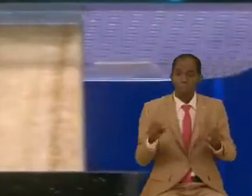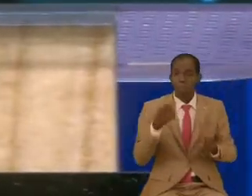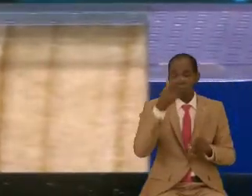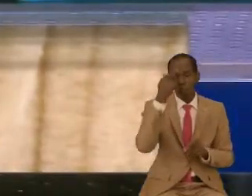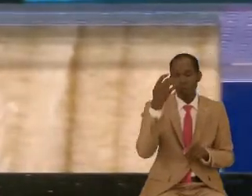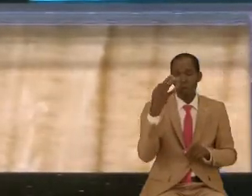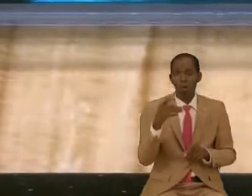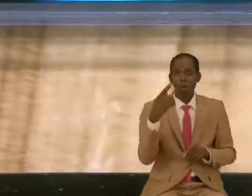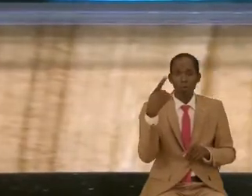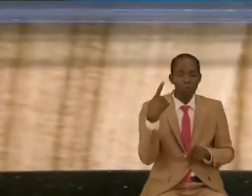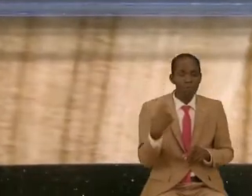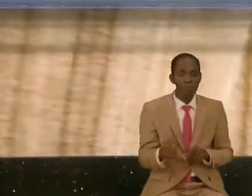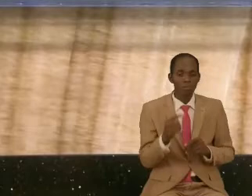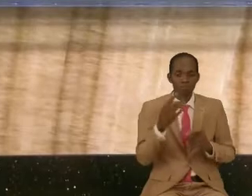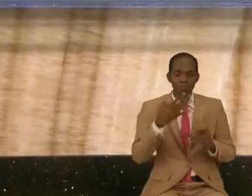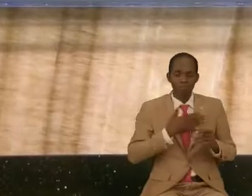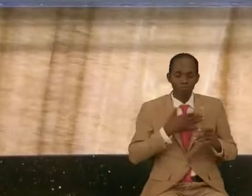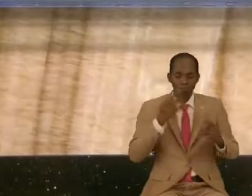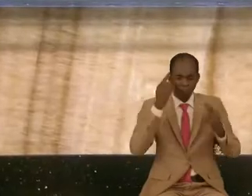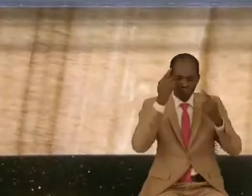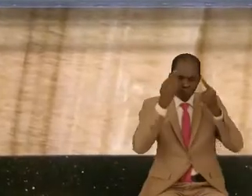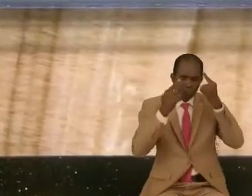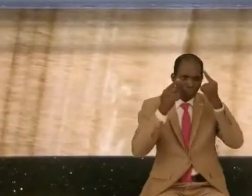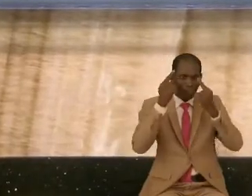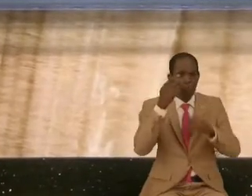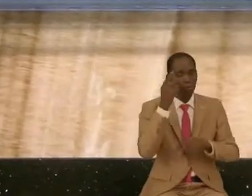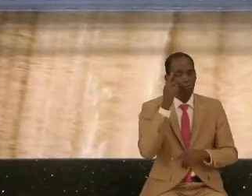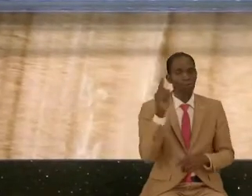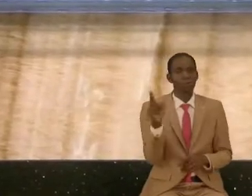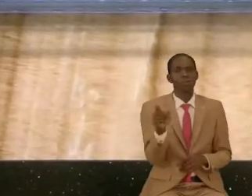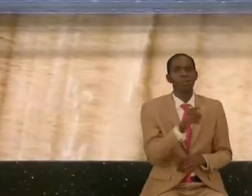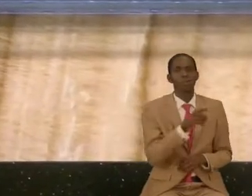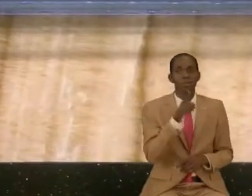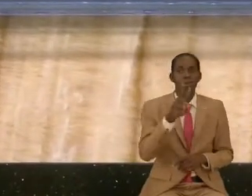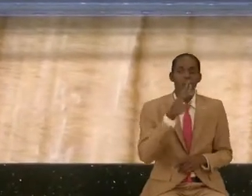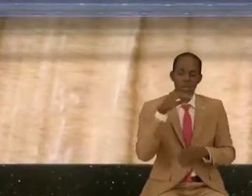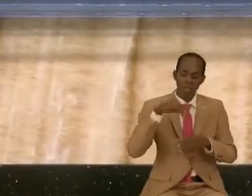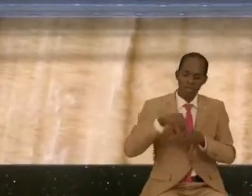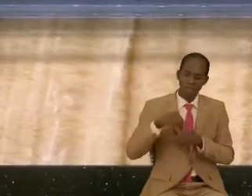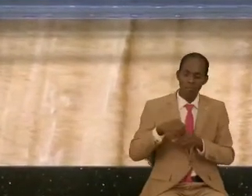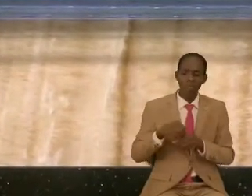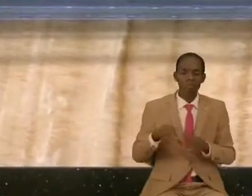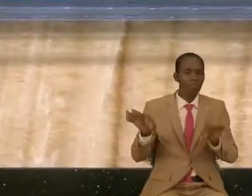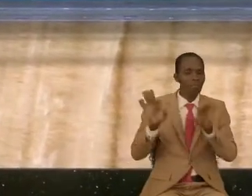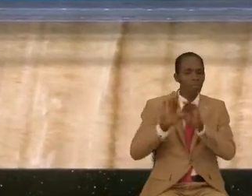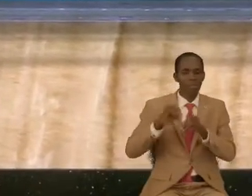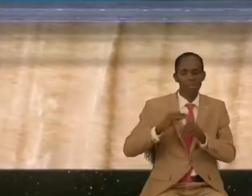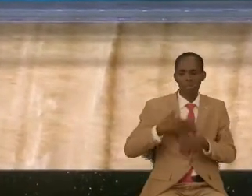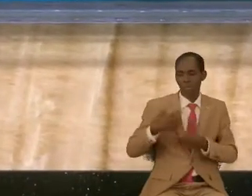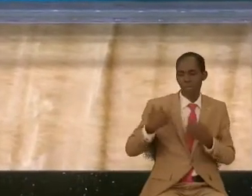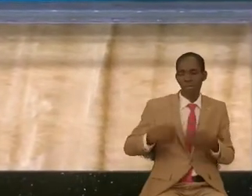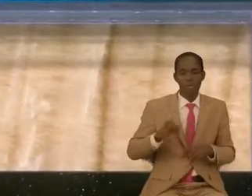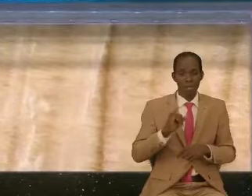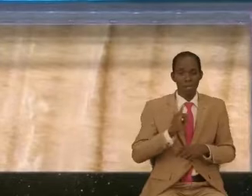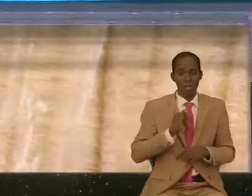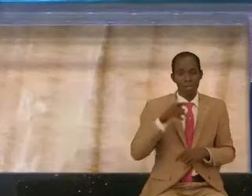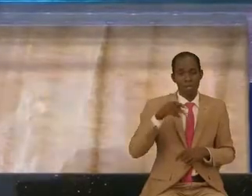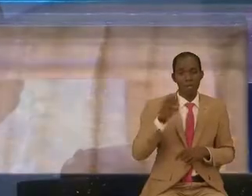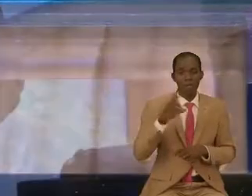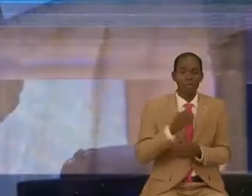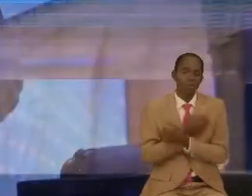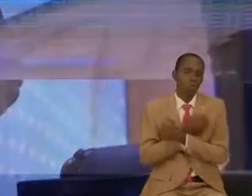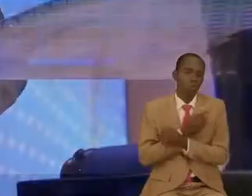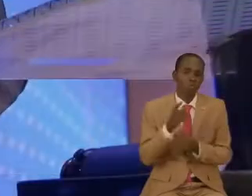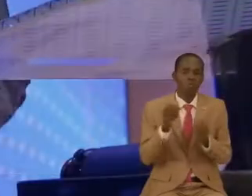because of the concern I have for you, you are in my heart. I love you with an